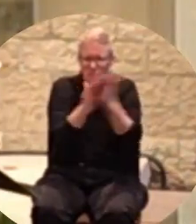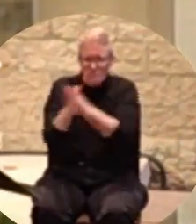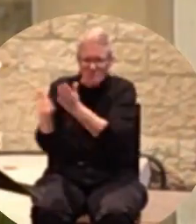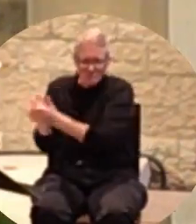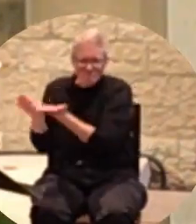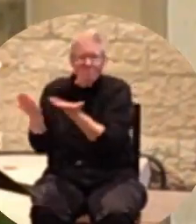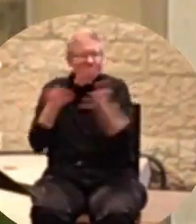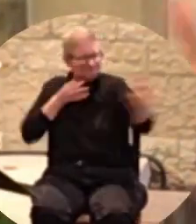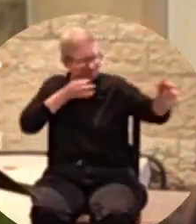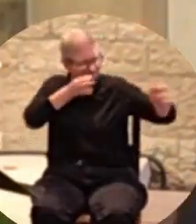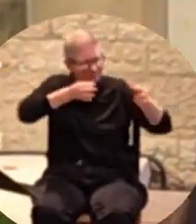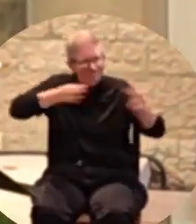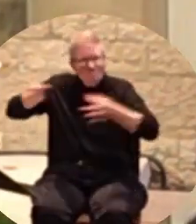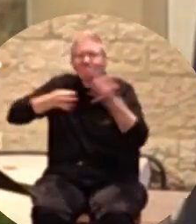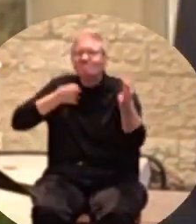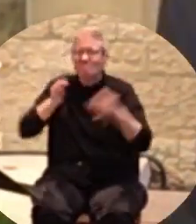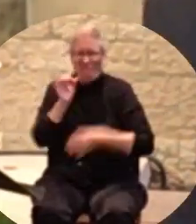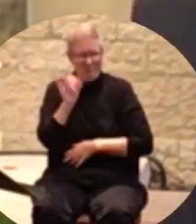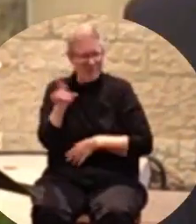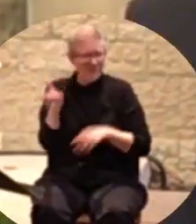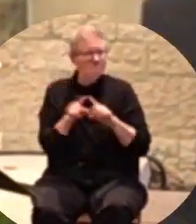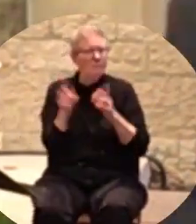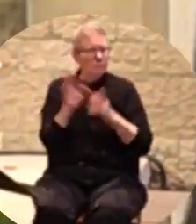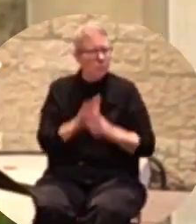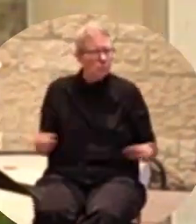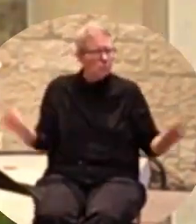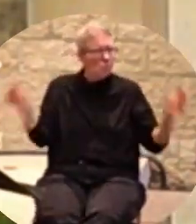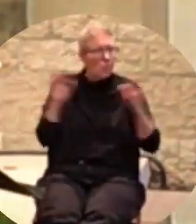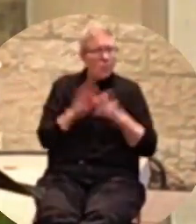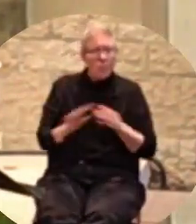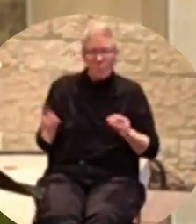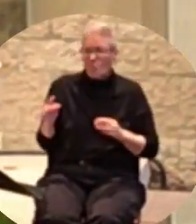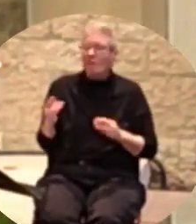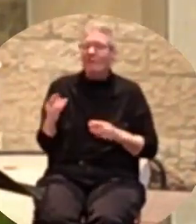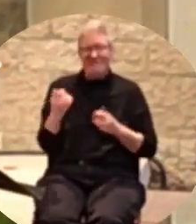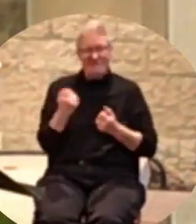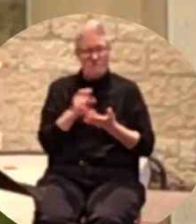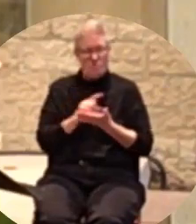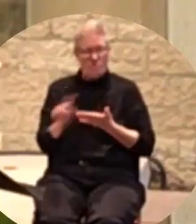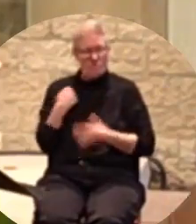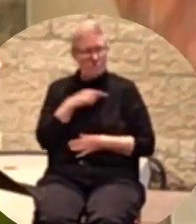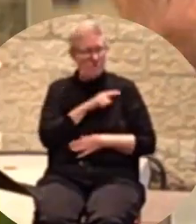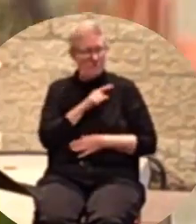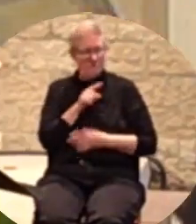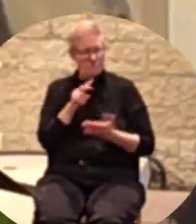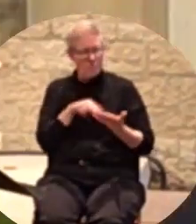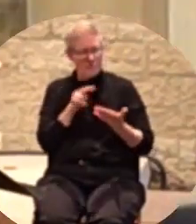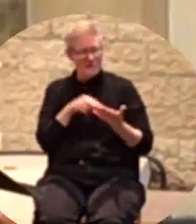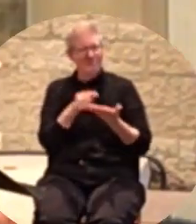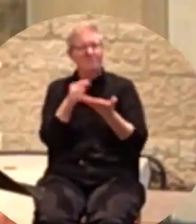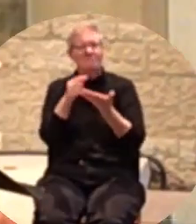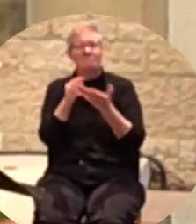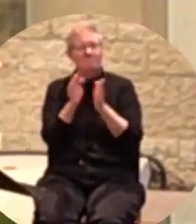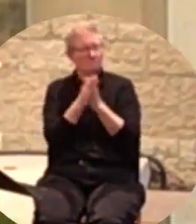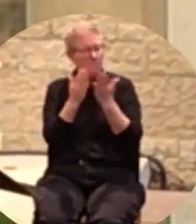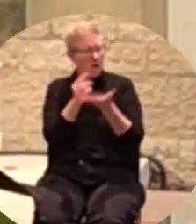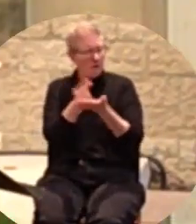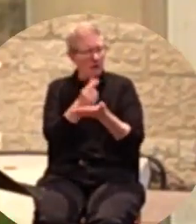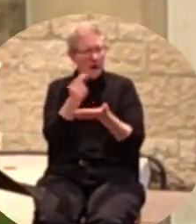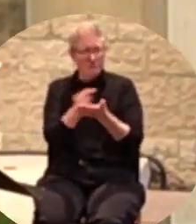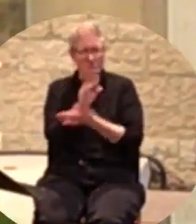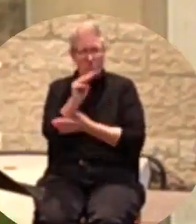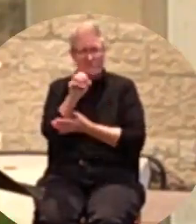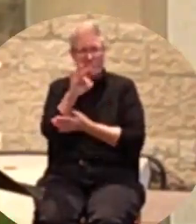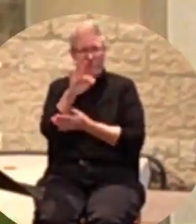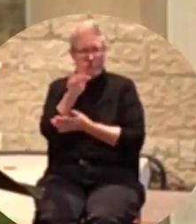at the Holy Week this week, we've been using the Gospel of Mark. Now, why the Gospel of Mark? First of